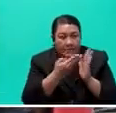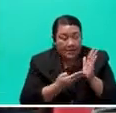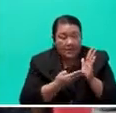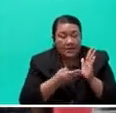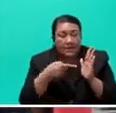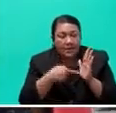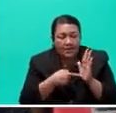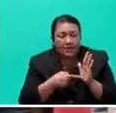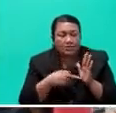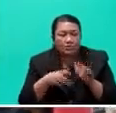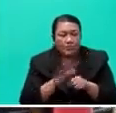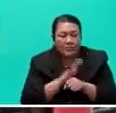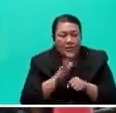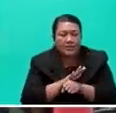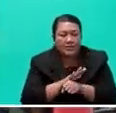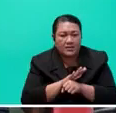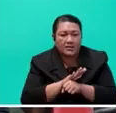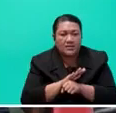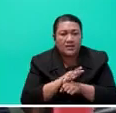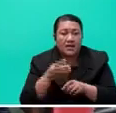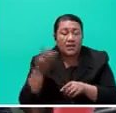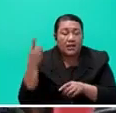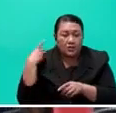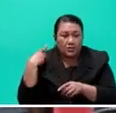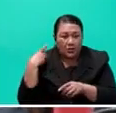Fiji's obligations under the bill.